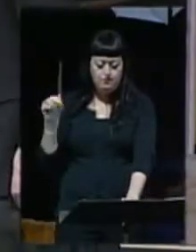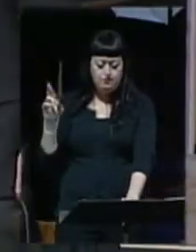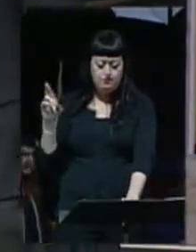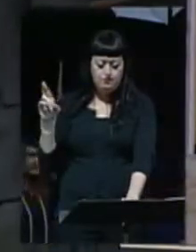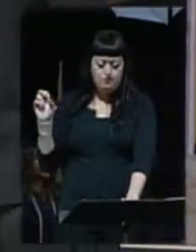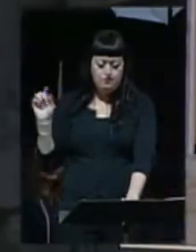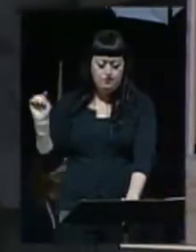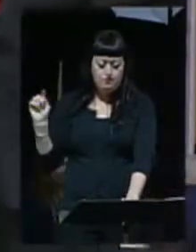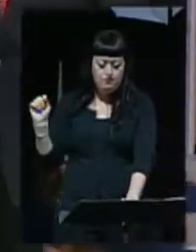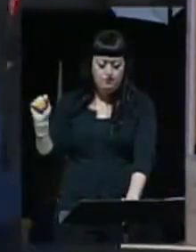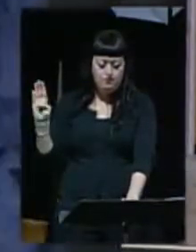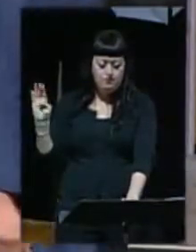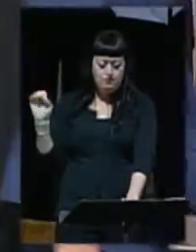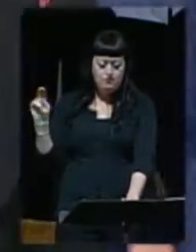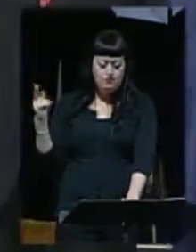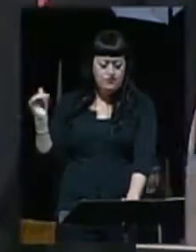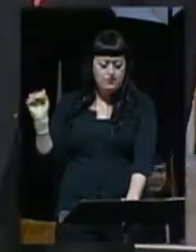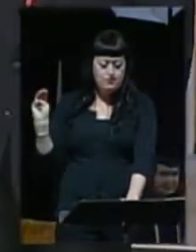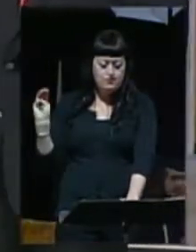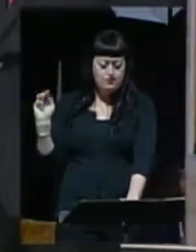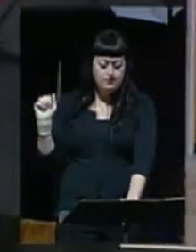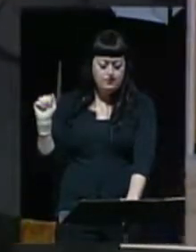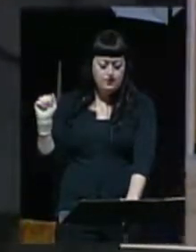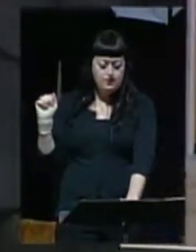Garrett Bonham.